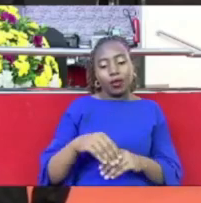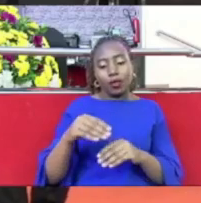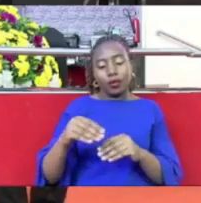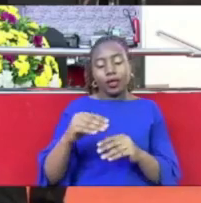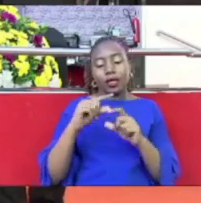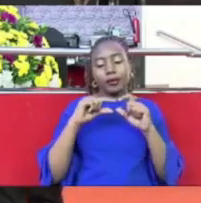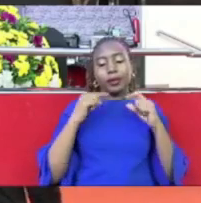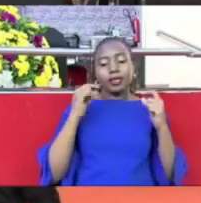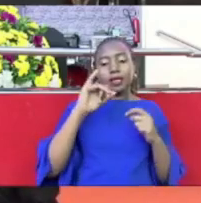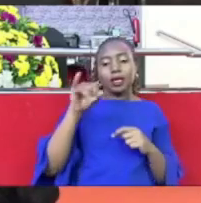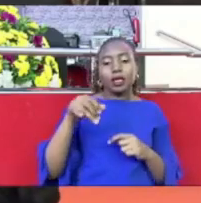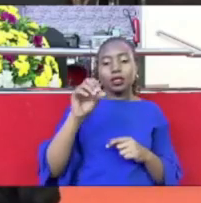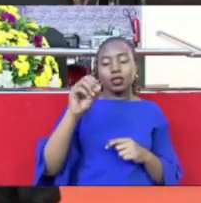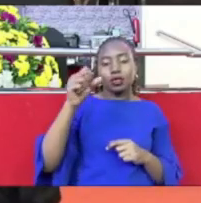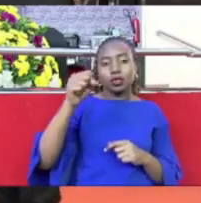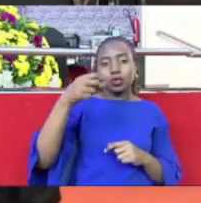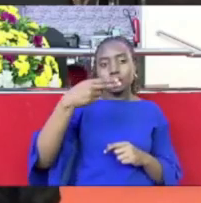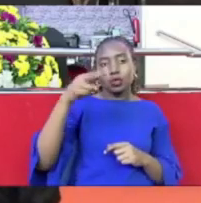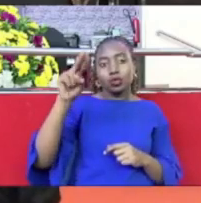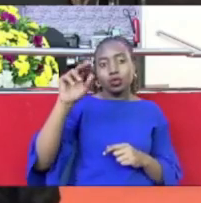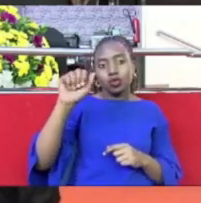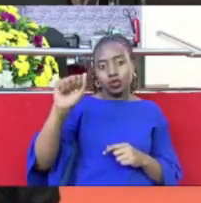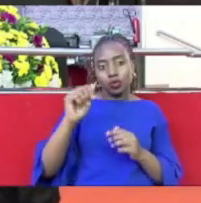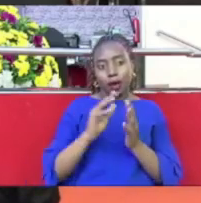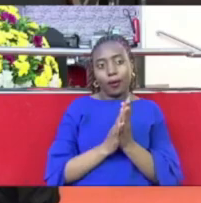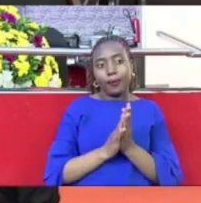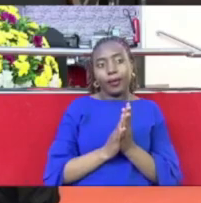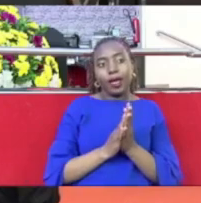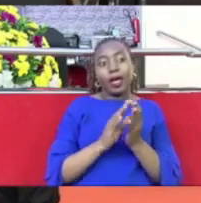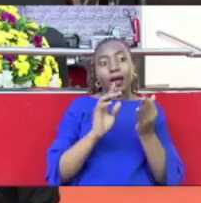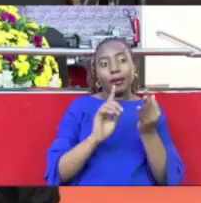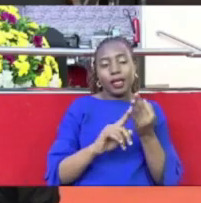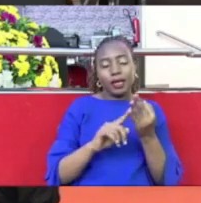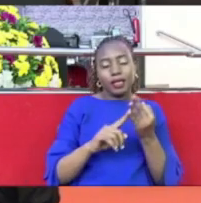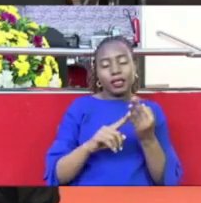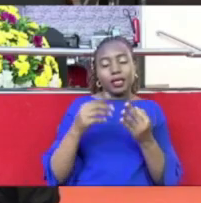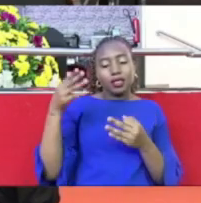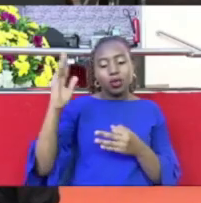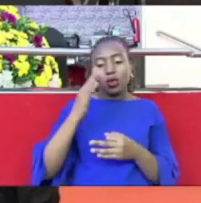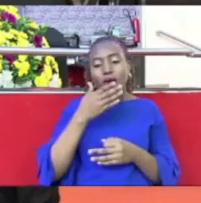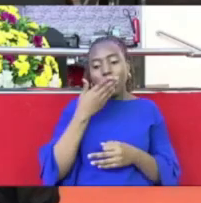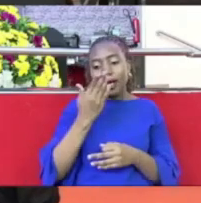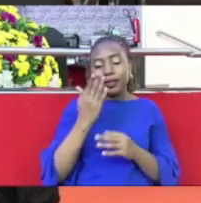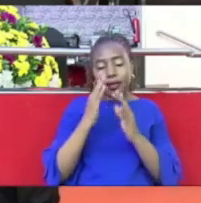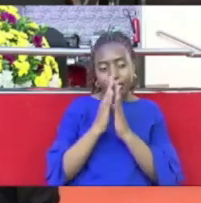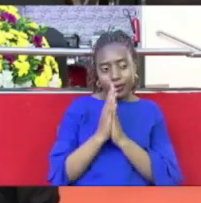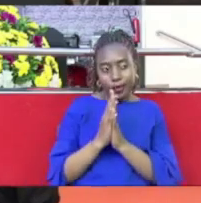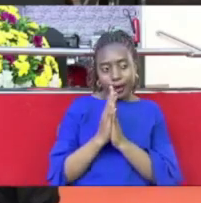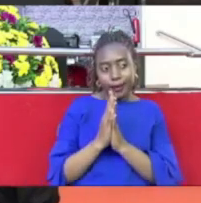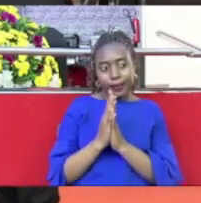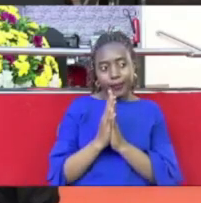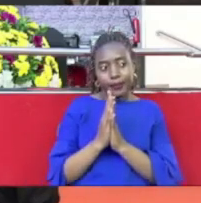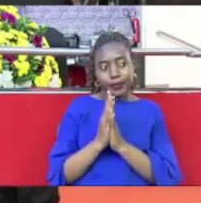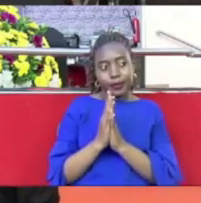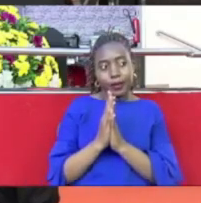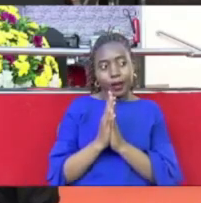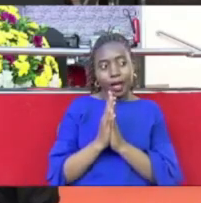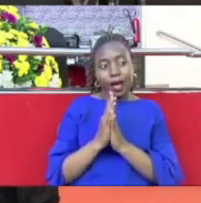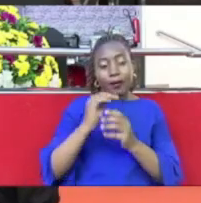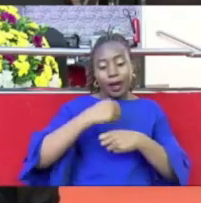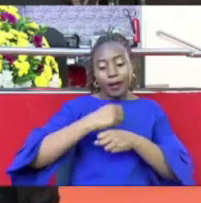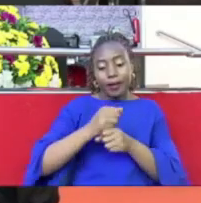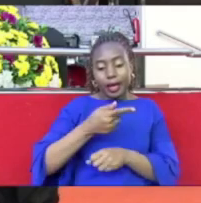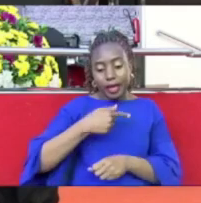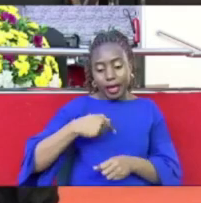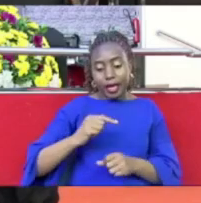Selma, is that the answers prayer, God answers prayer by causing us to grow.